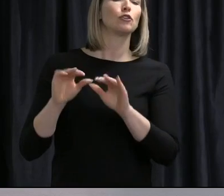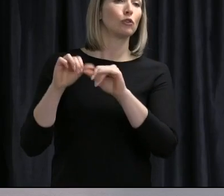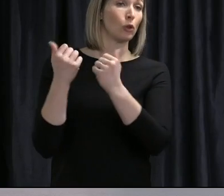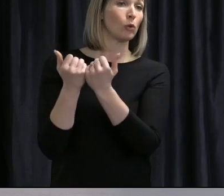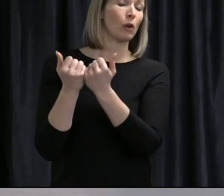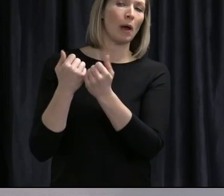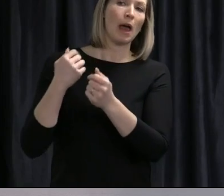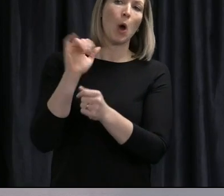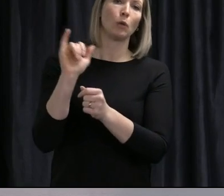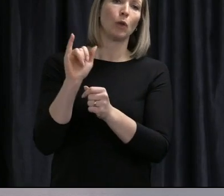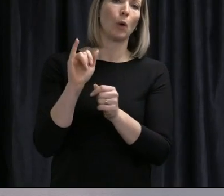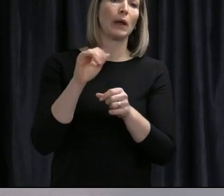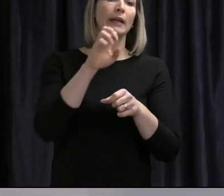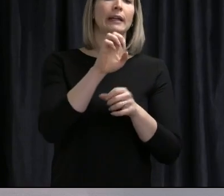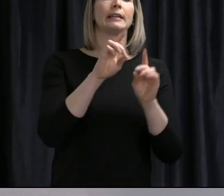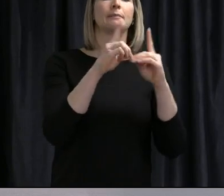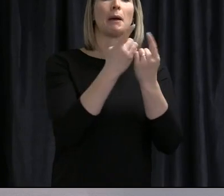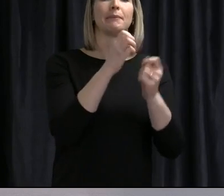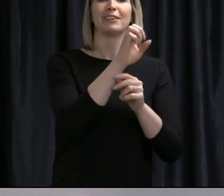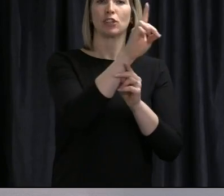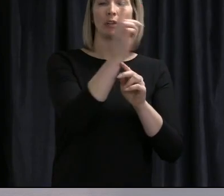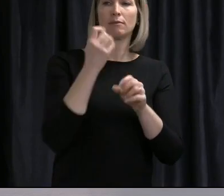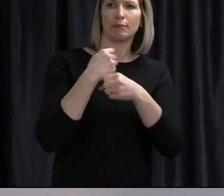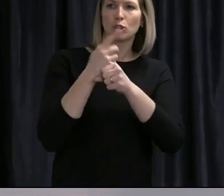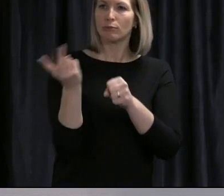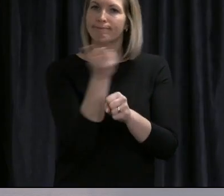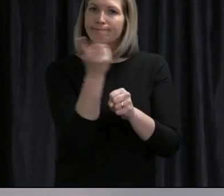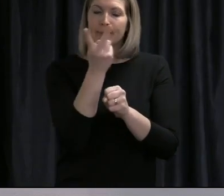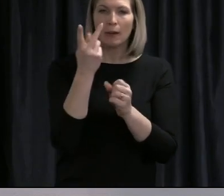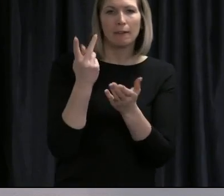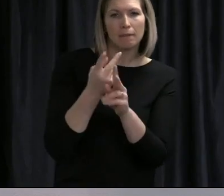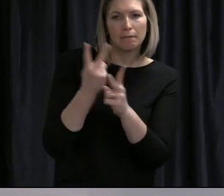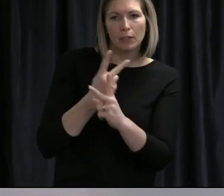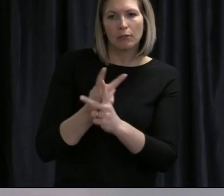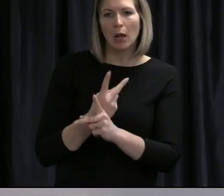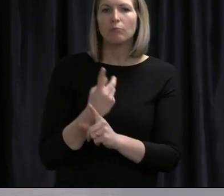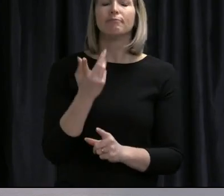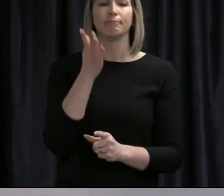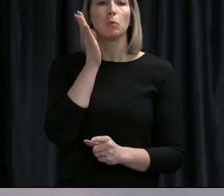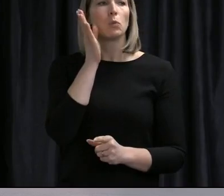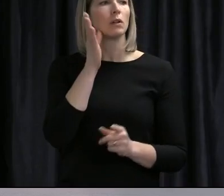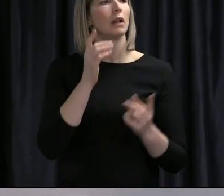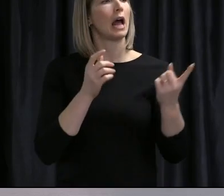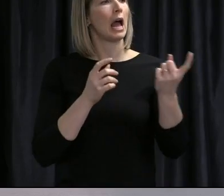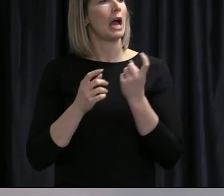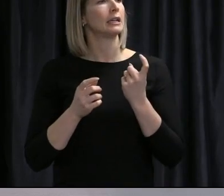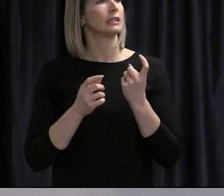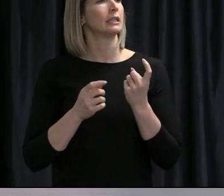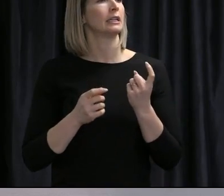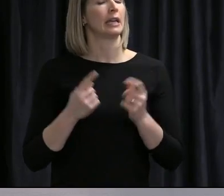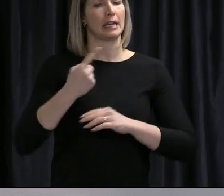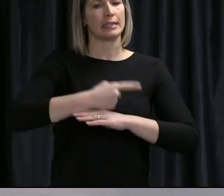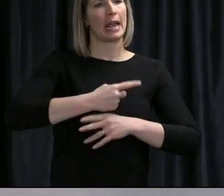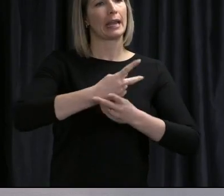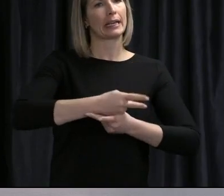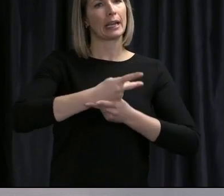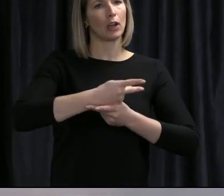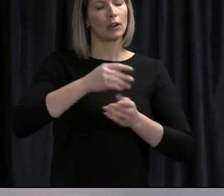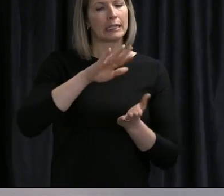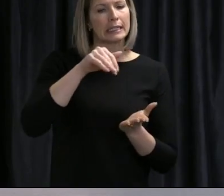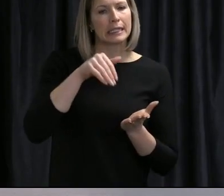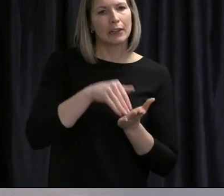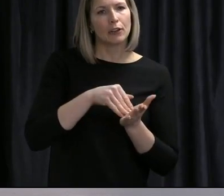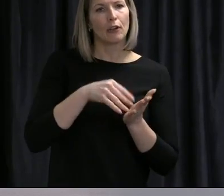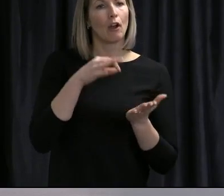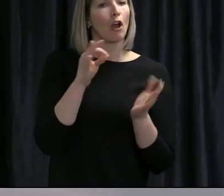ensure that the right decisions are made for all students. Is there a plan in place around fees and costs for these daycare centers or refunds possibly? Yeah, so right now,